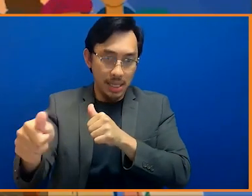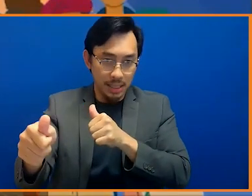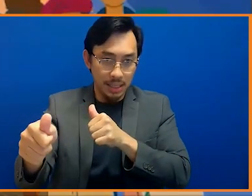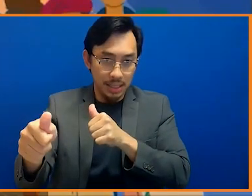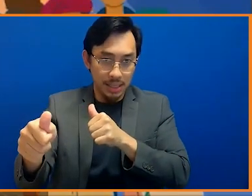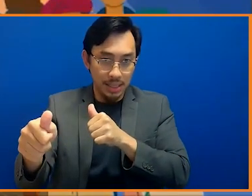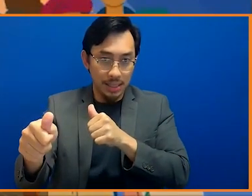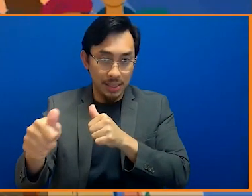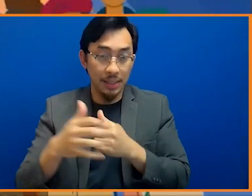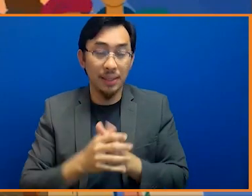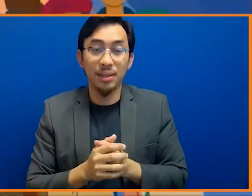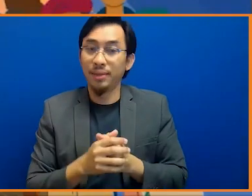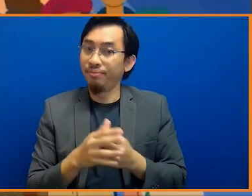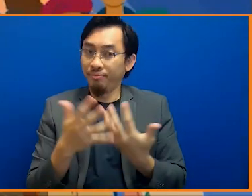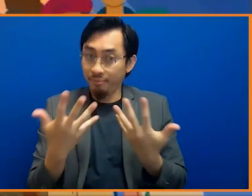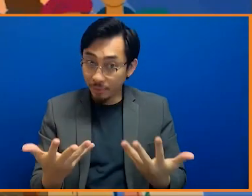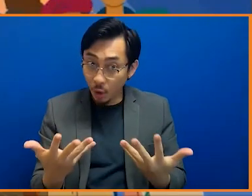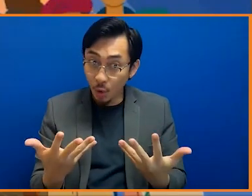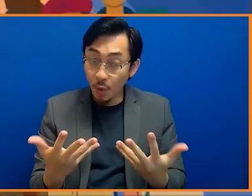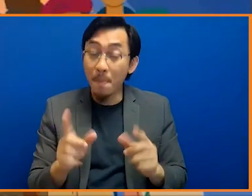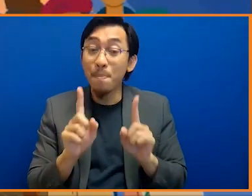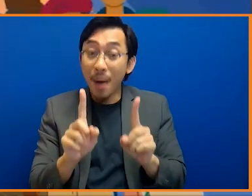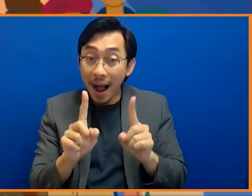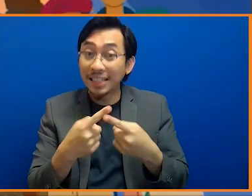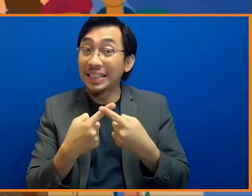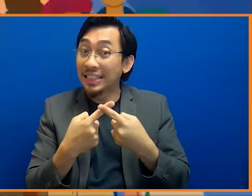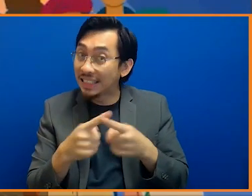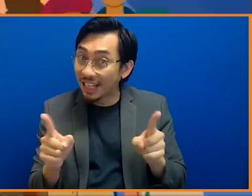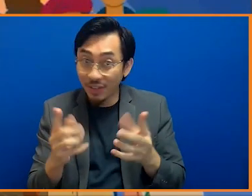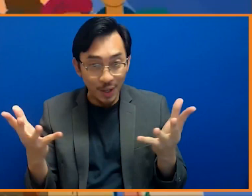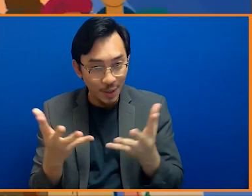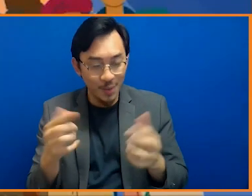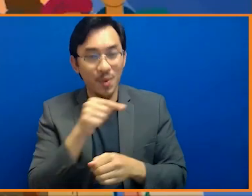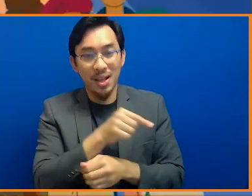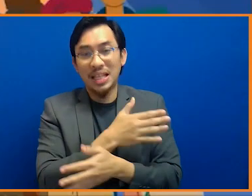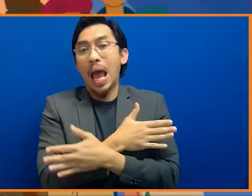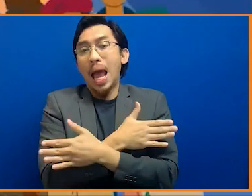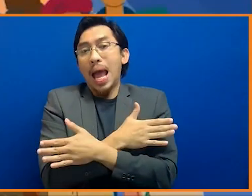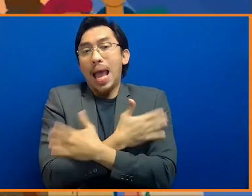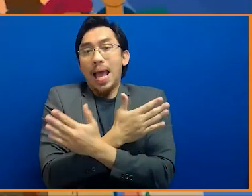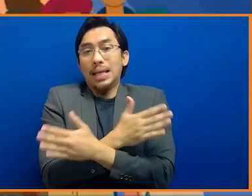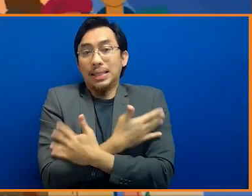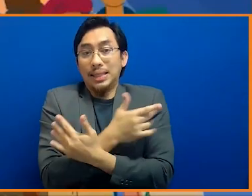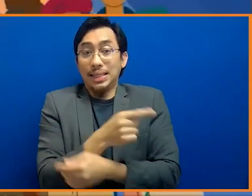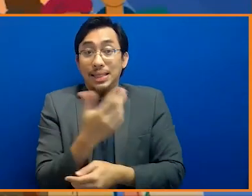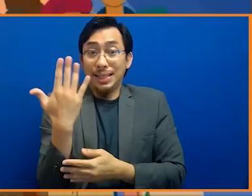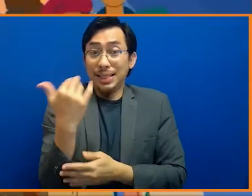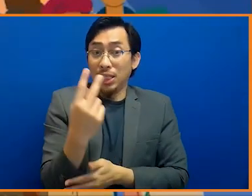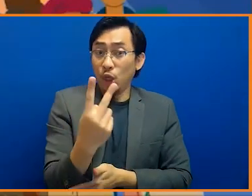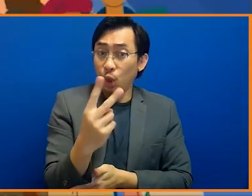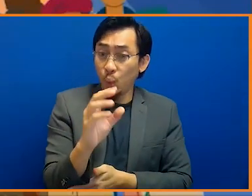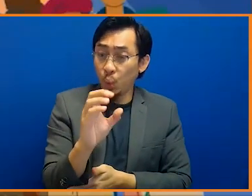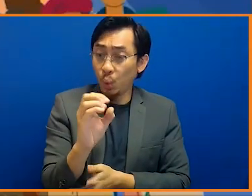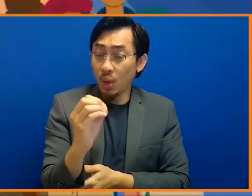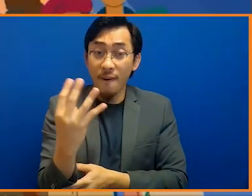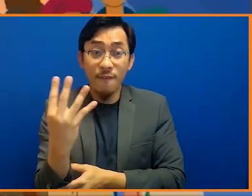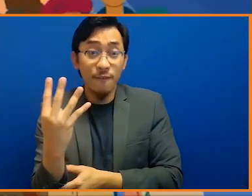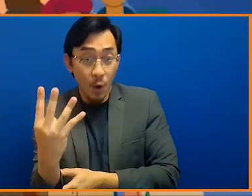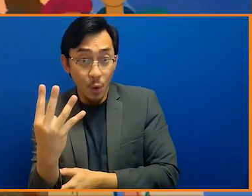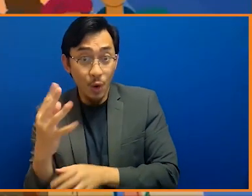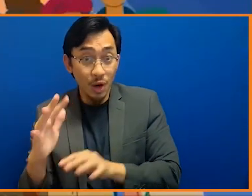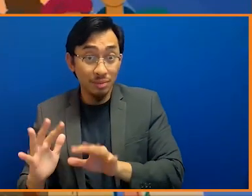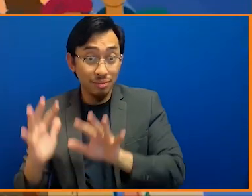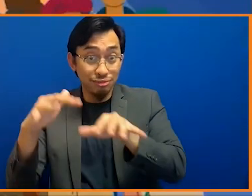but has a different story for us here in Aceh because